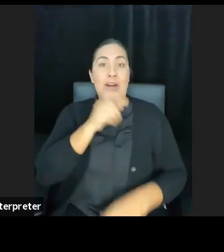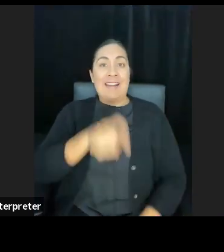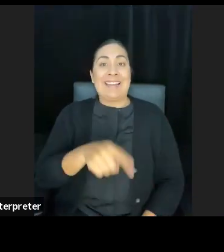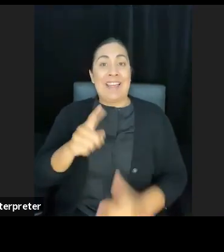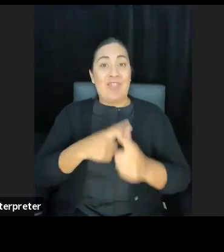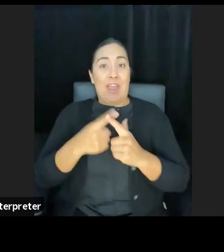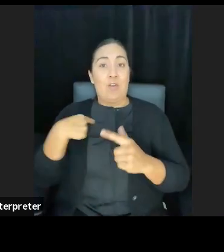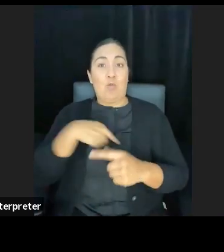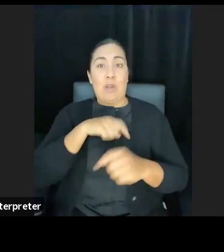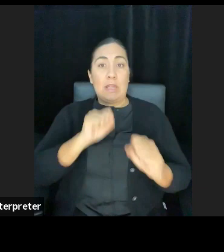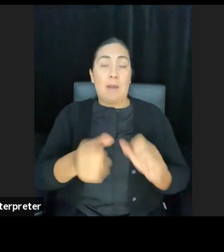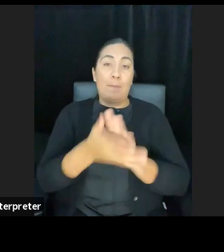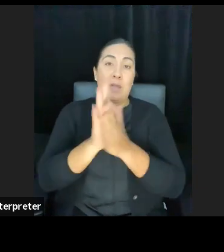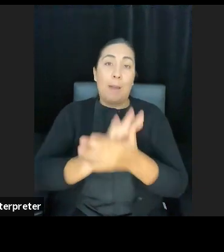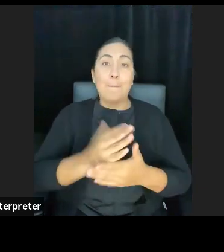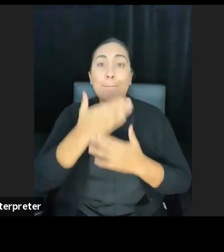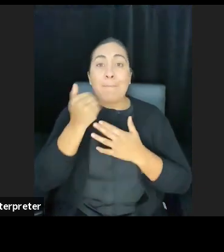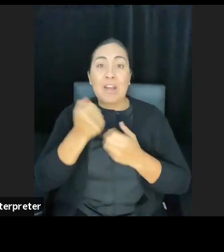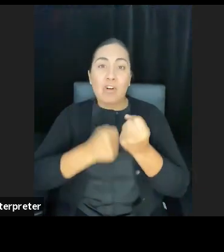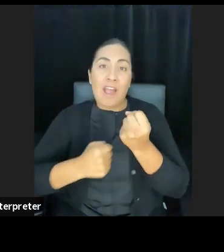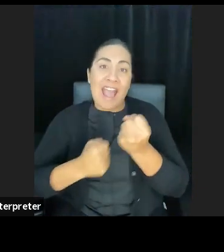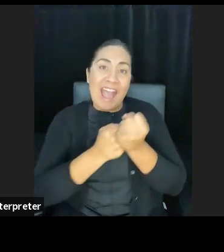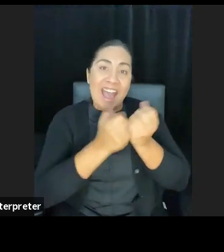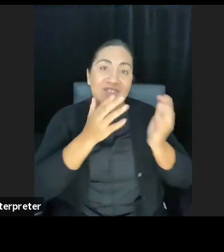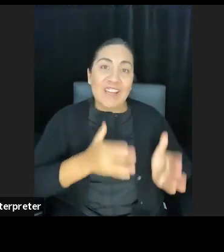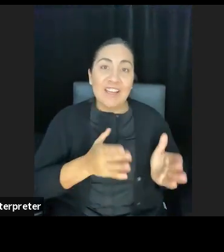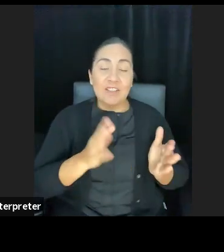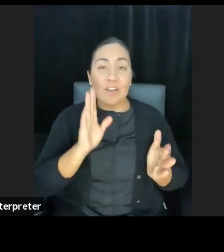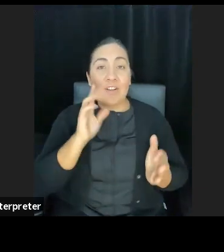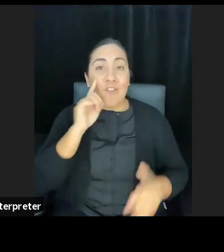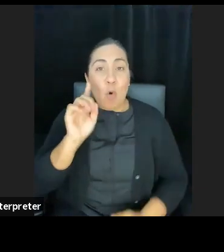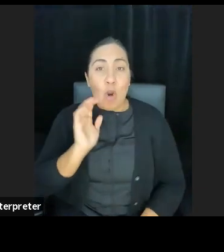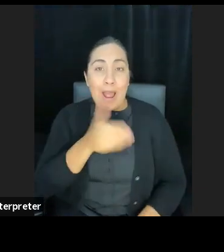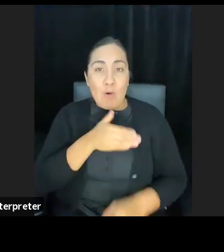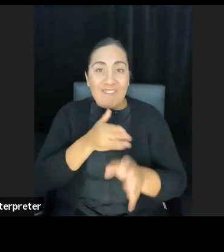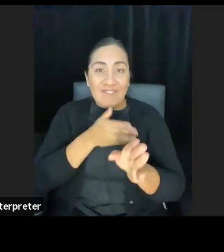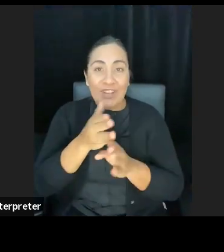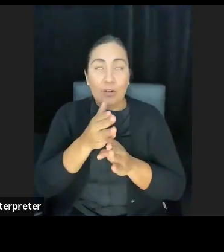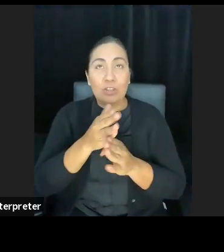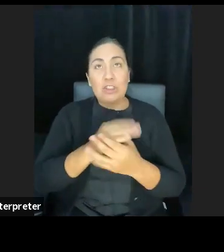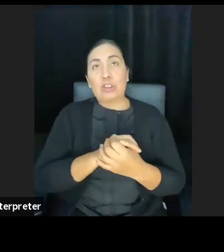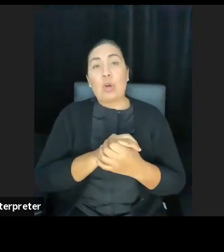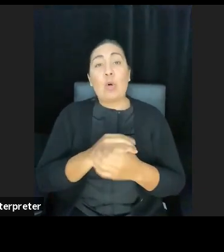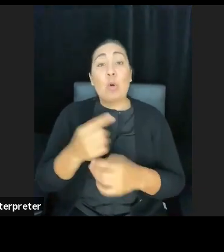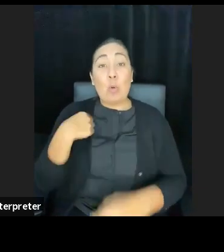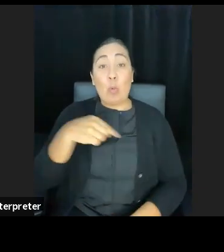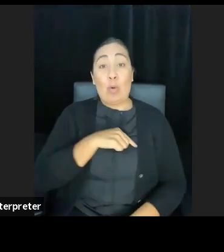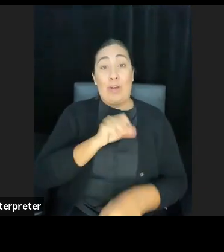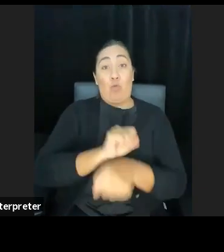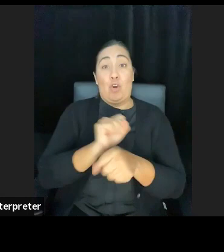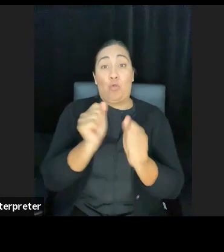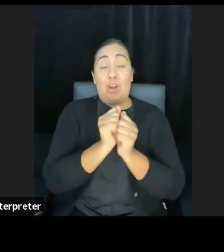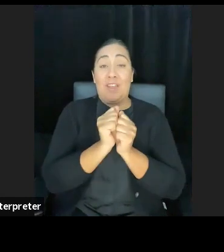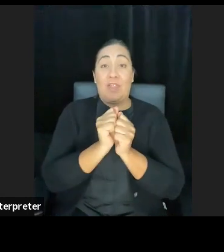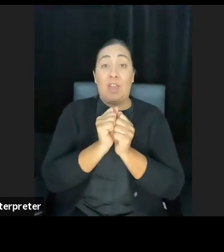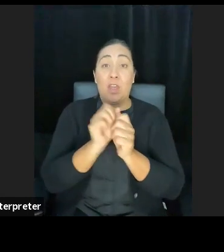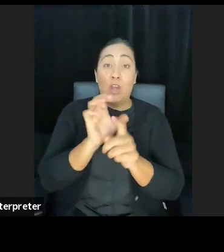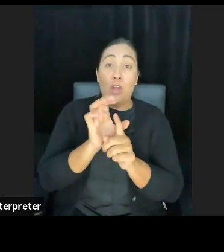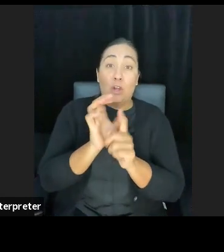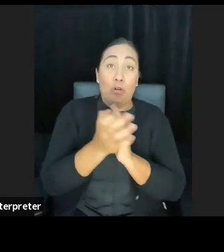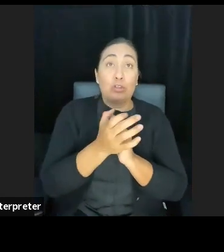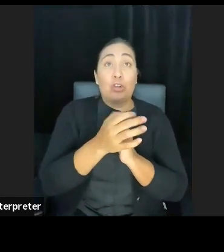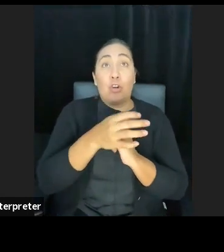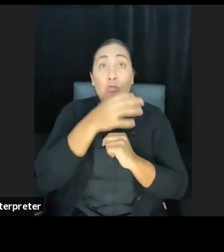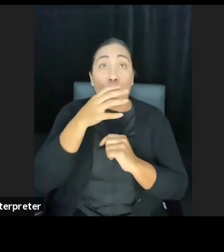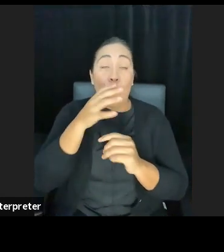communities and our field. And as an organization that works with rural cultural workers, we have had to be creative about ways to connect across distance